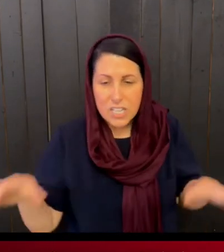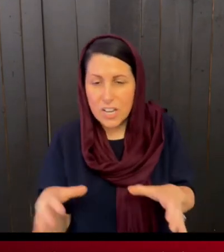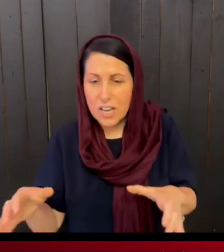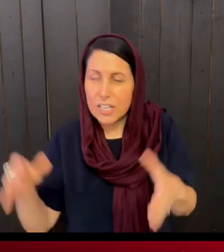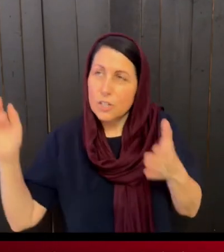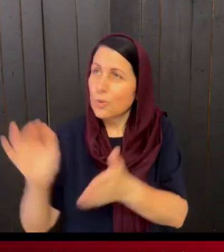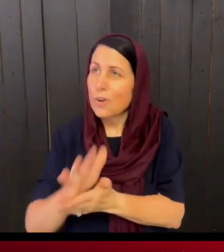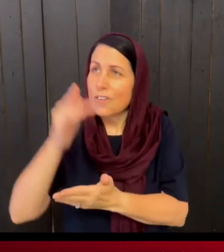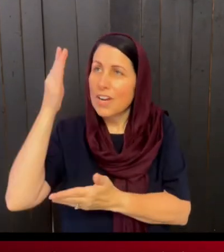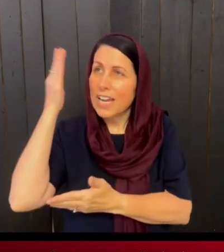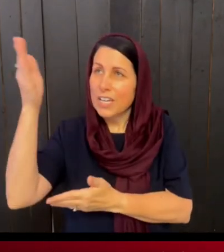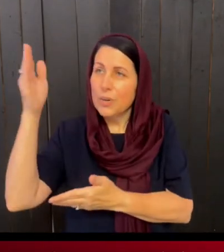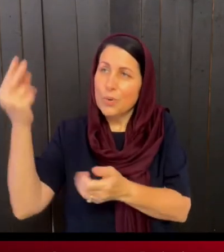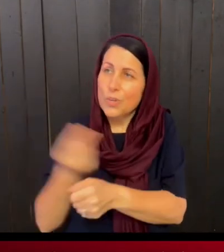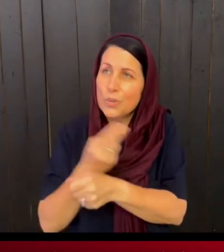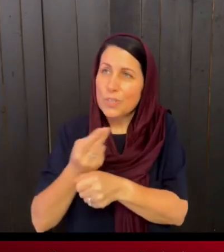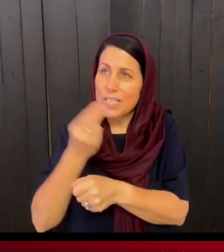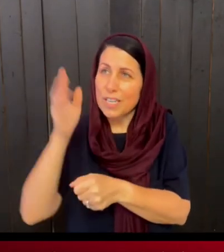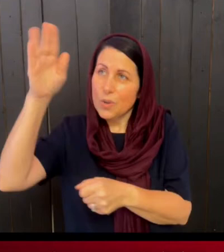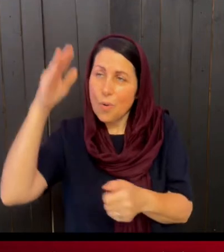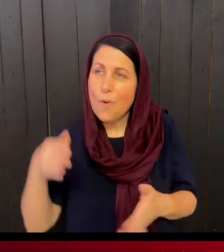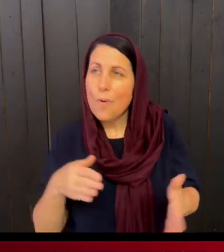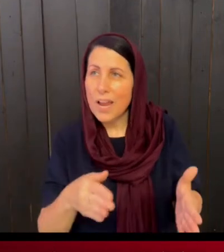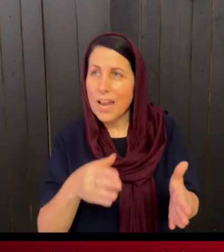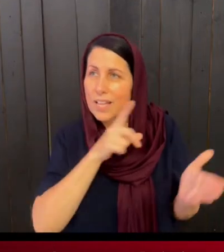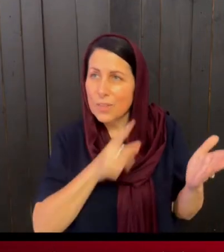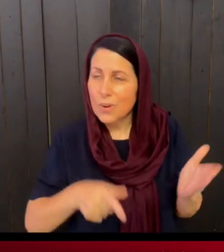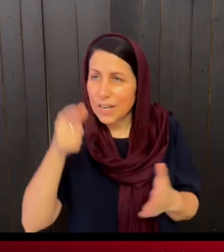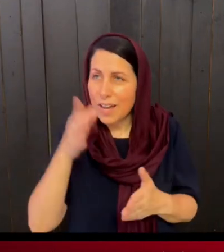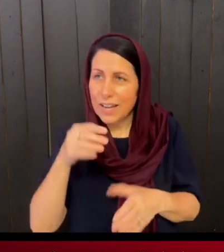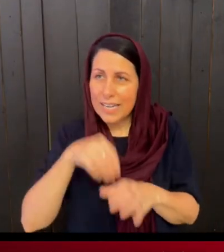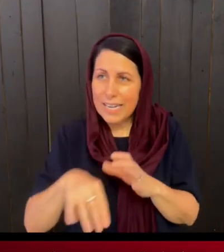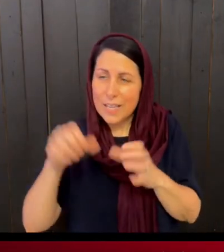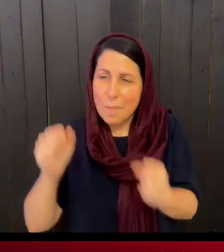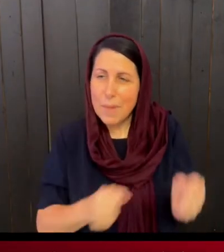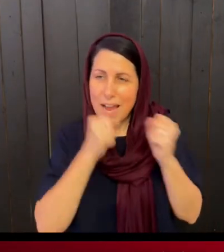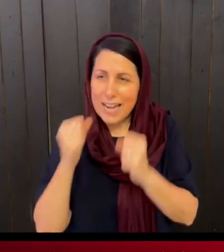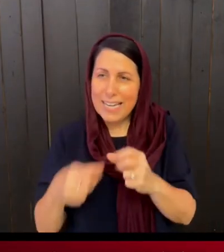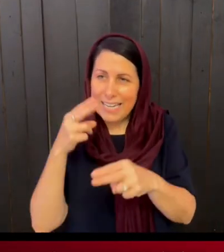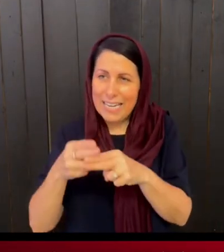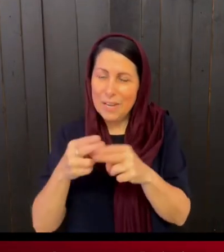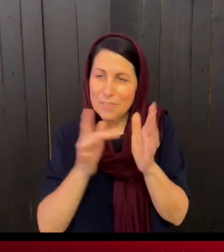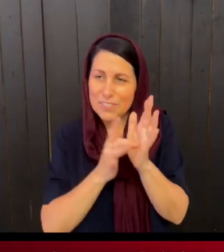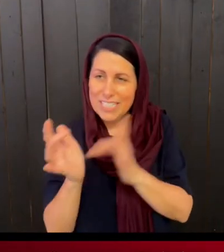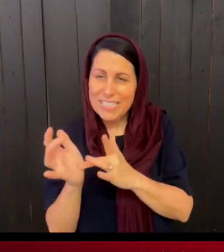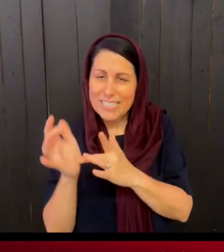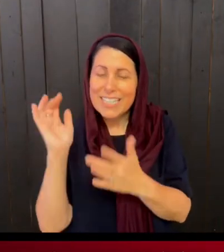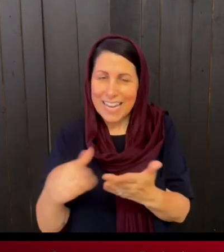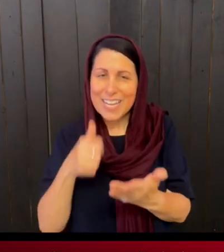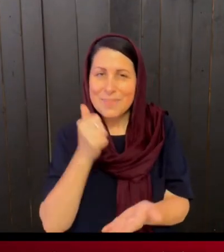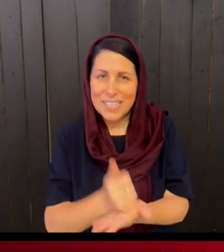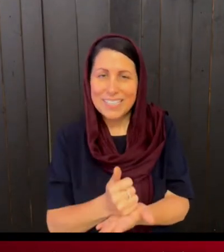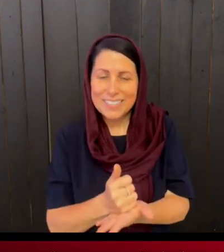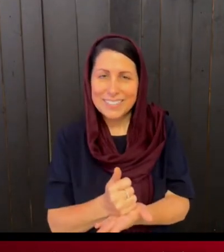you, Lord God. Use it your way, Lord God. And ask these things in the mighty name of Jesus. Amen.